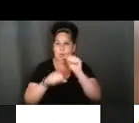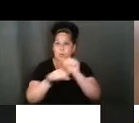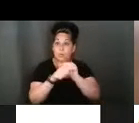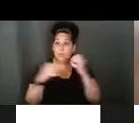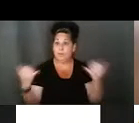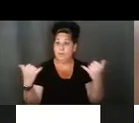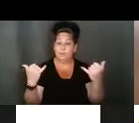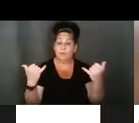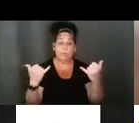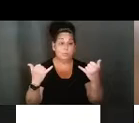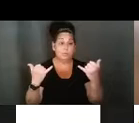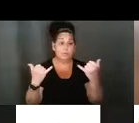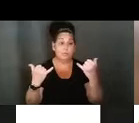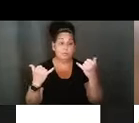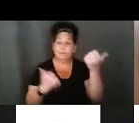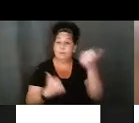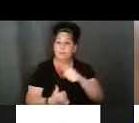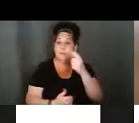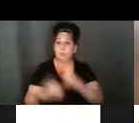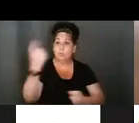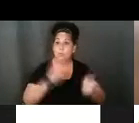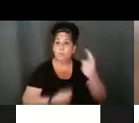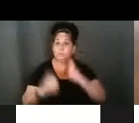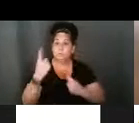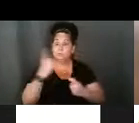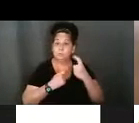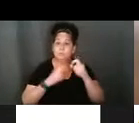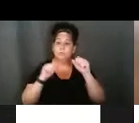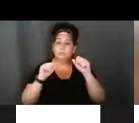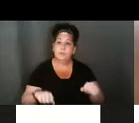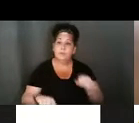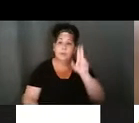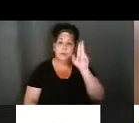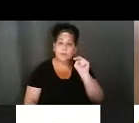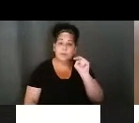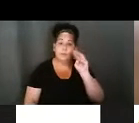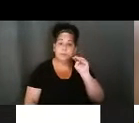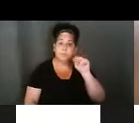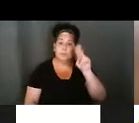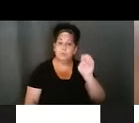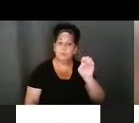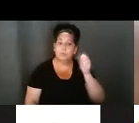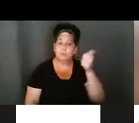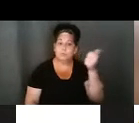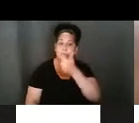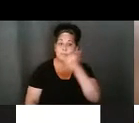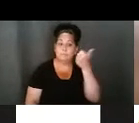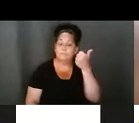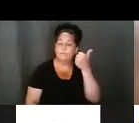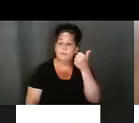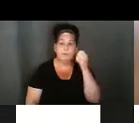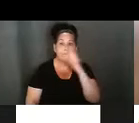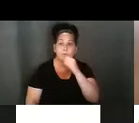time, if you have any questions, you can unmute yourselves and ask them. If not, have